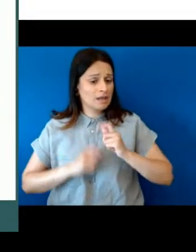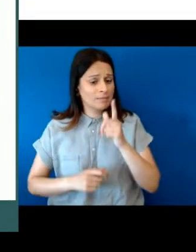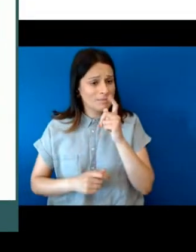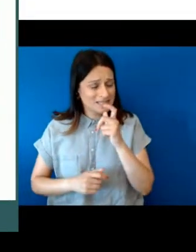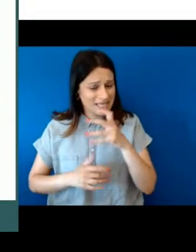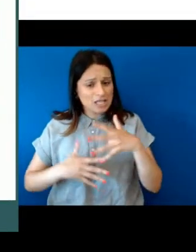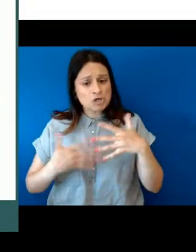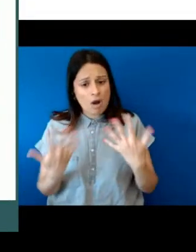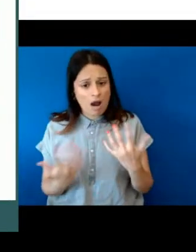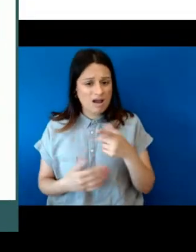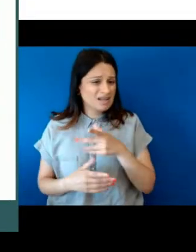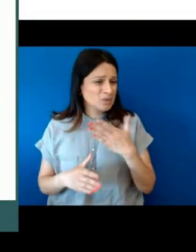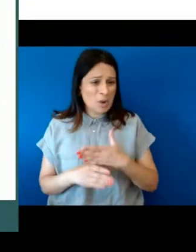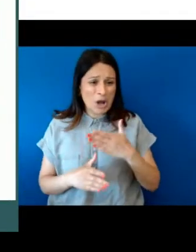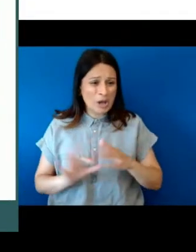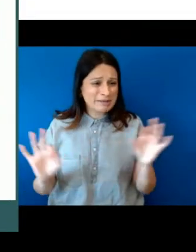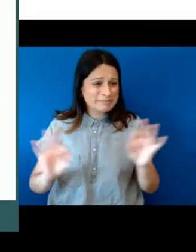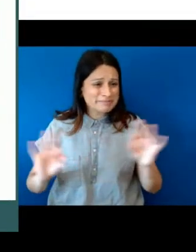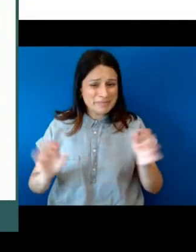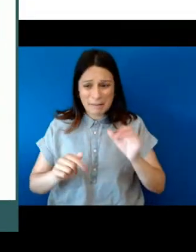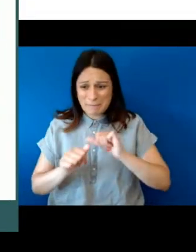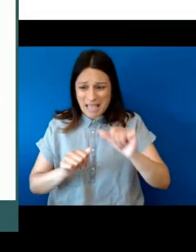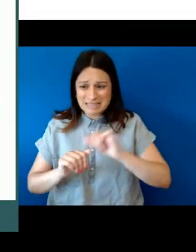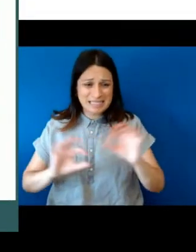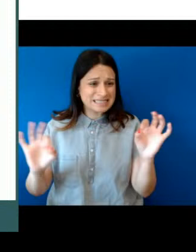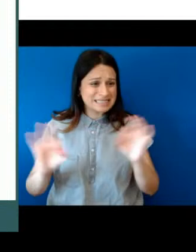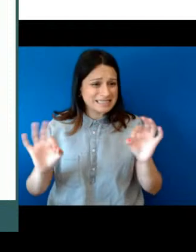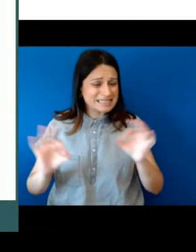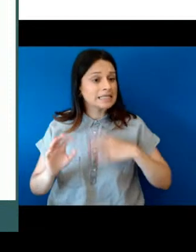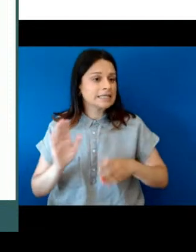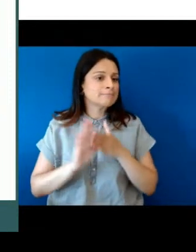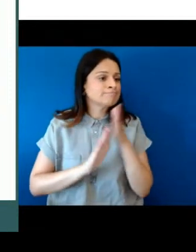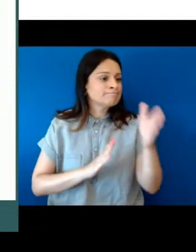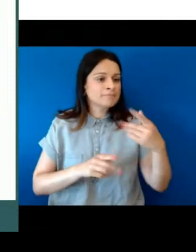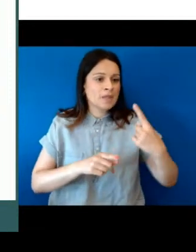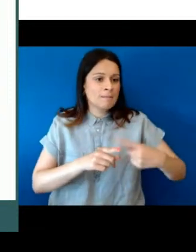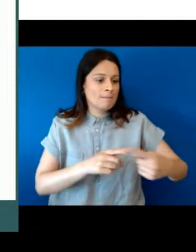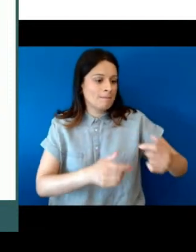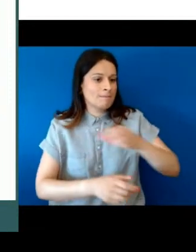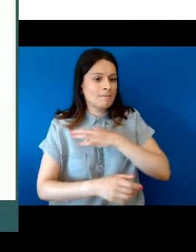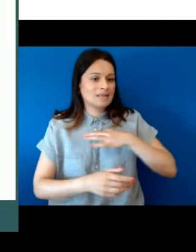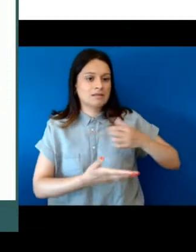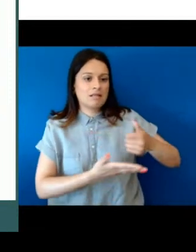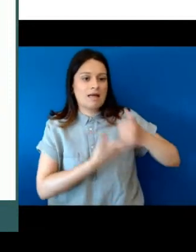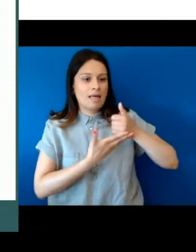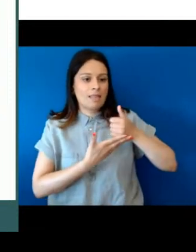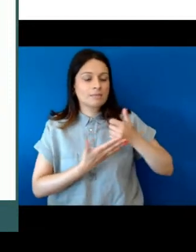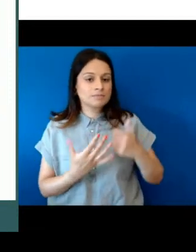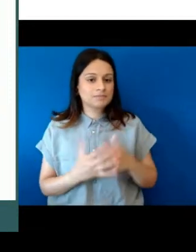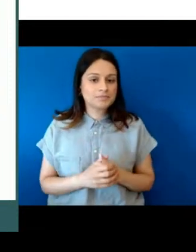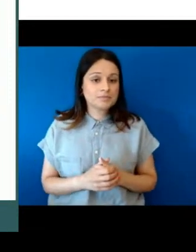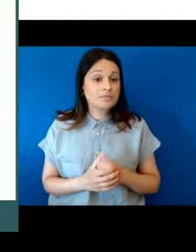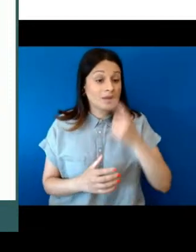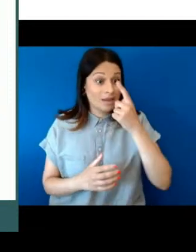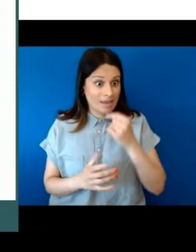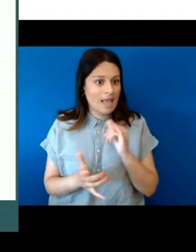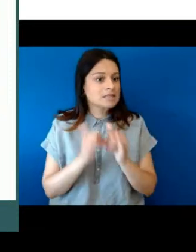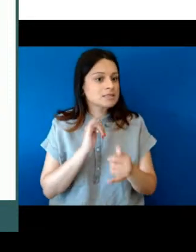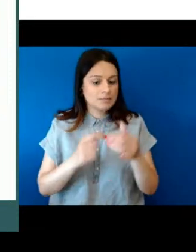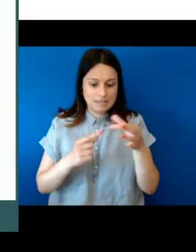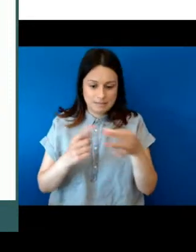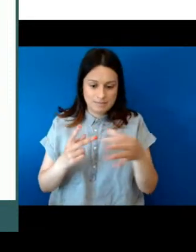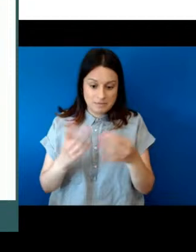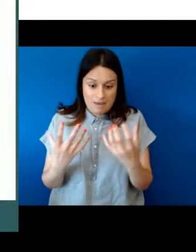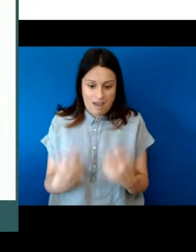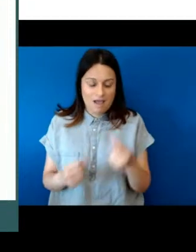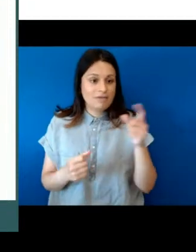not working, then they need to seek urgent medical help. And it can exacerbate existing symptoms of asthma.